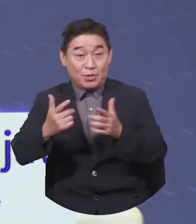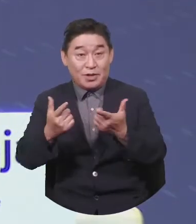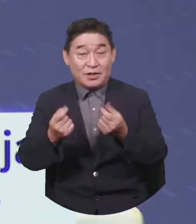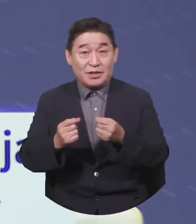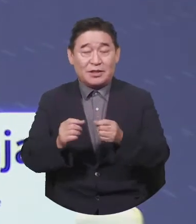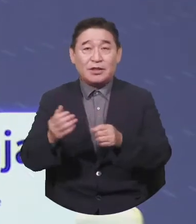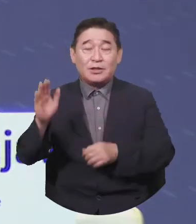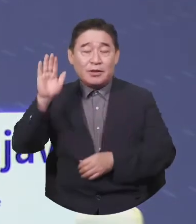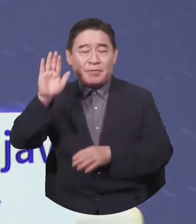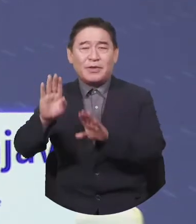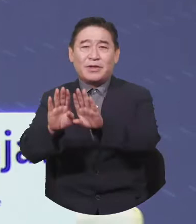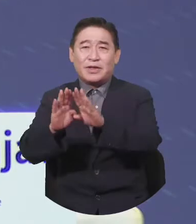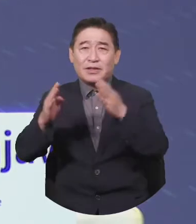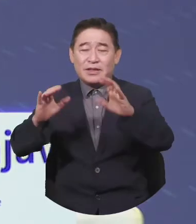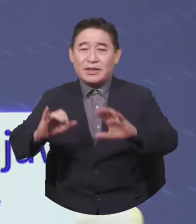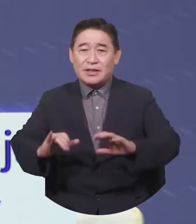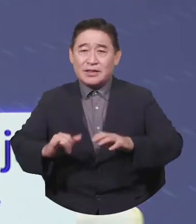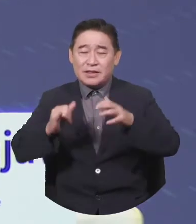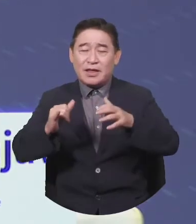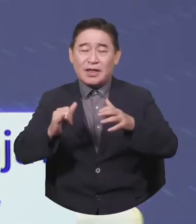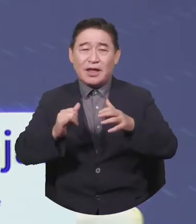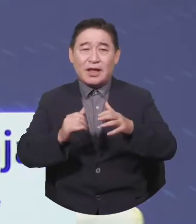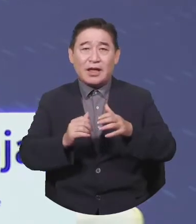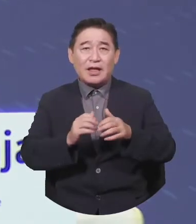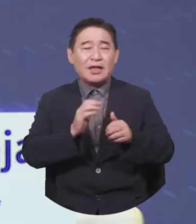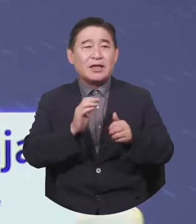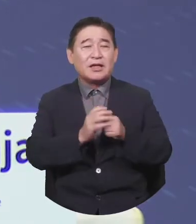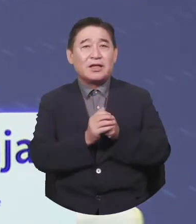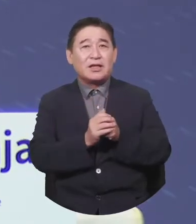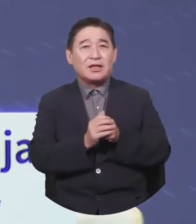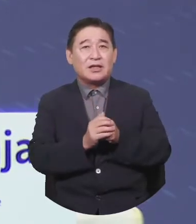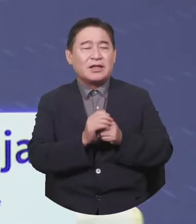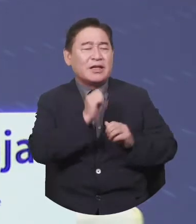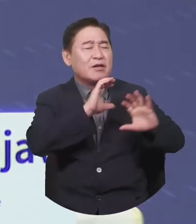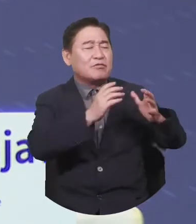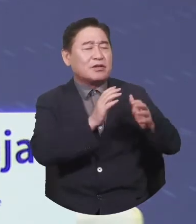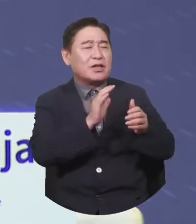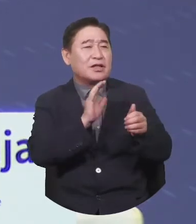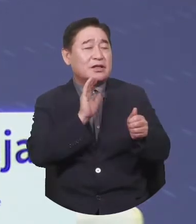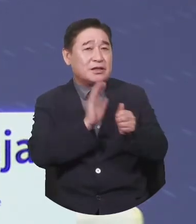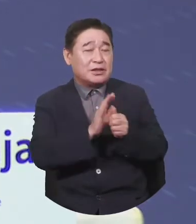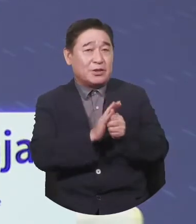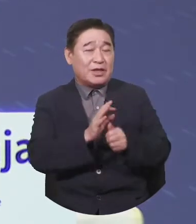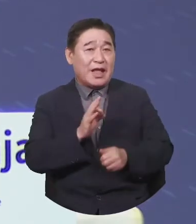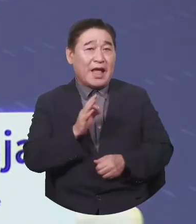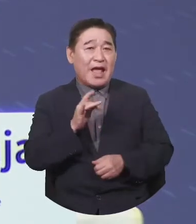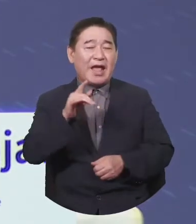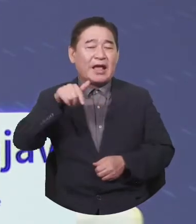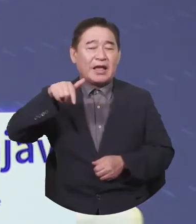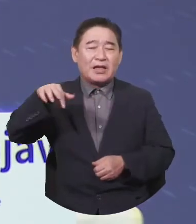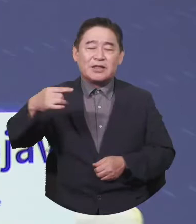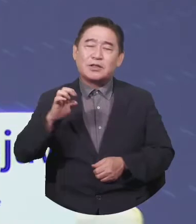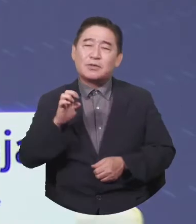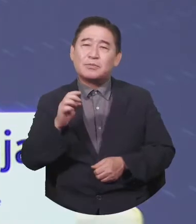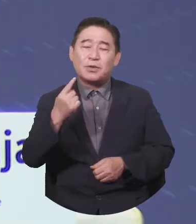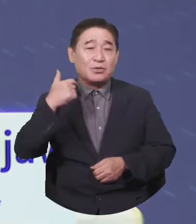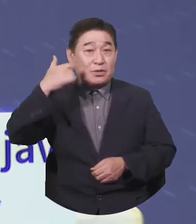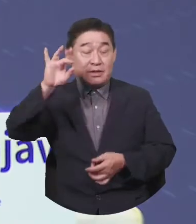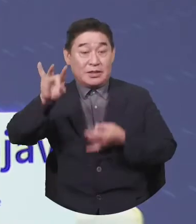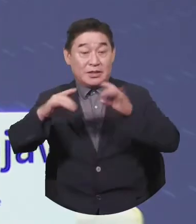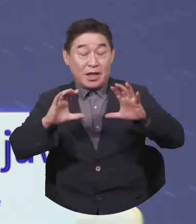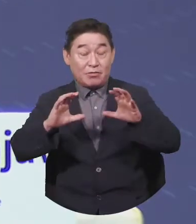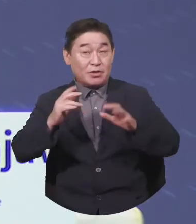Global South-South Expo taking place in Bangkok in 2 weeks' time, so are